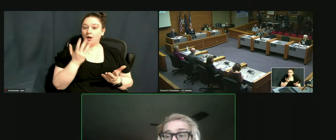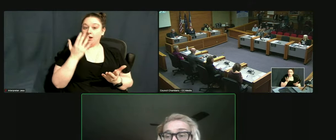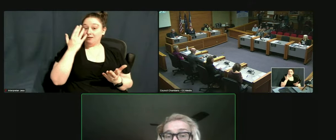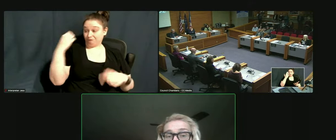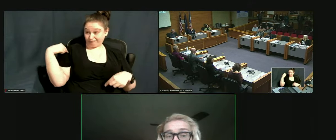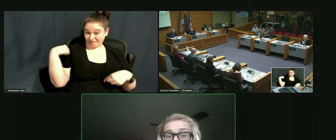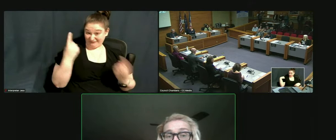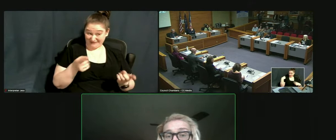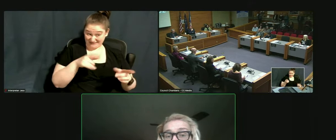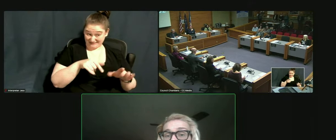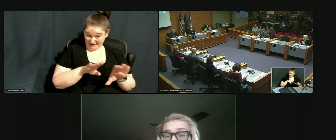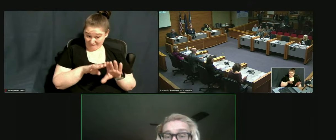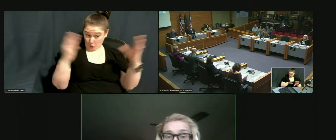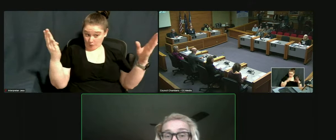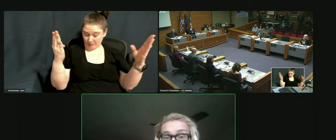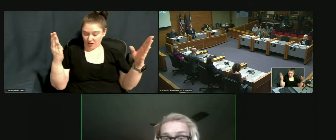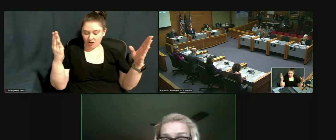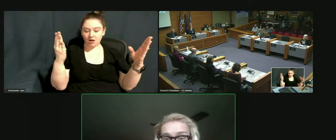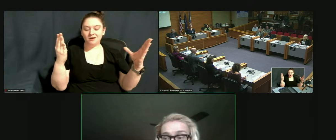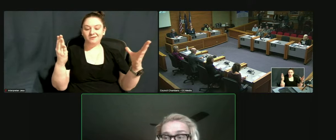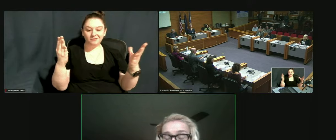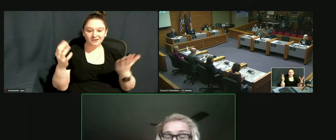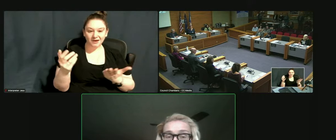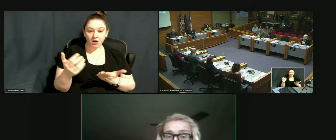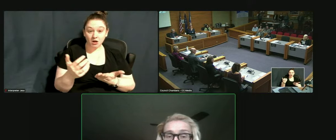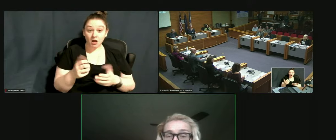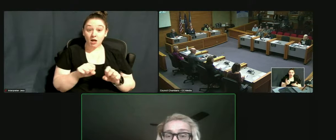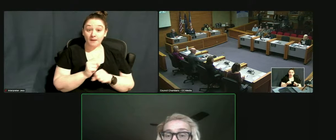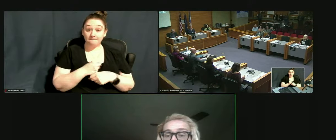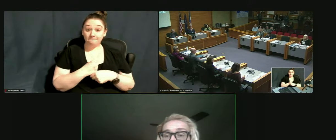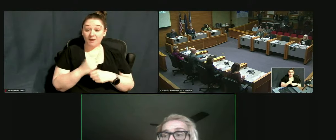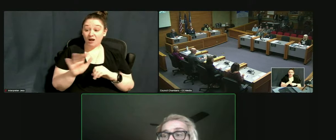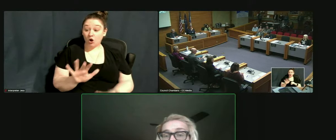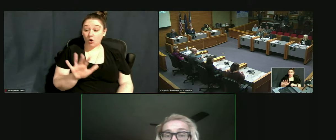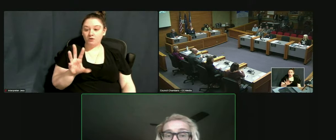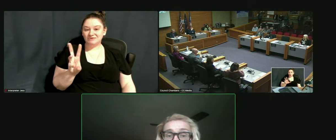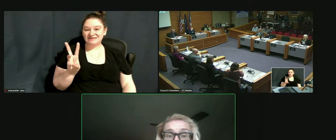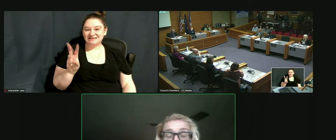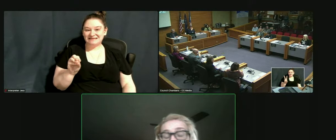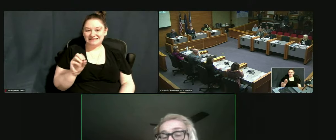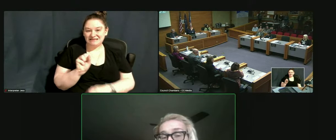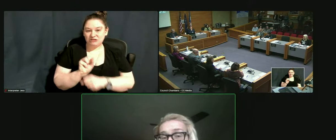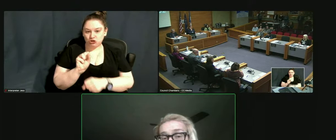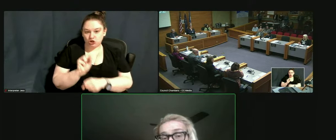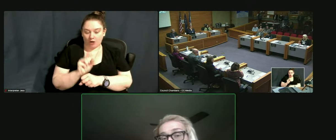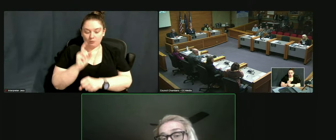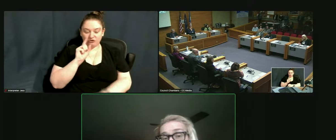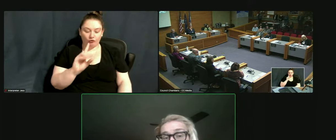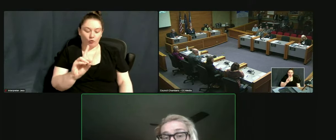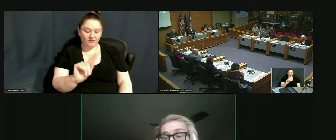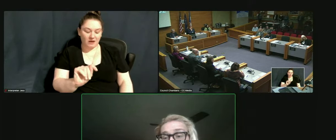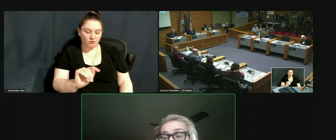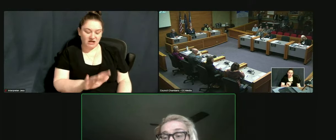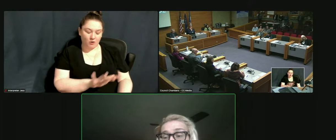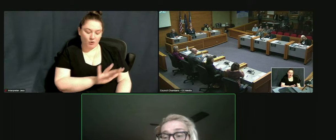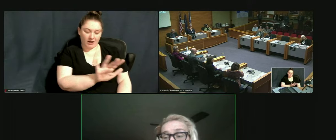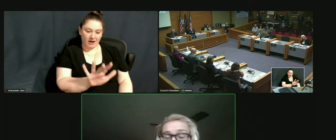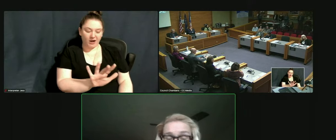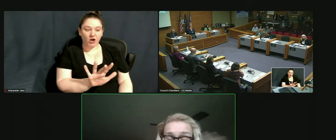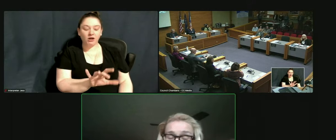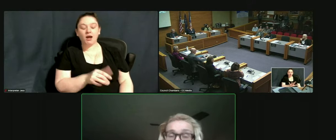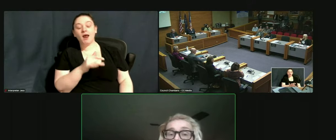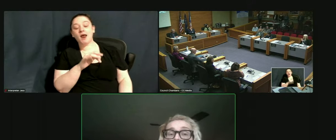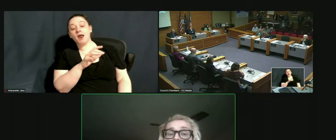it has generated about 60 jobs for the downtown area, and they conservatively estimate